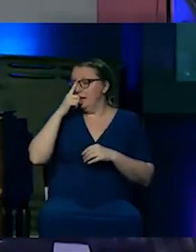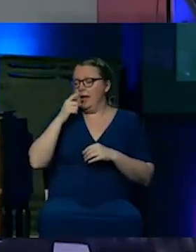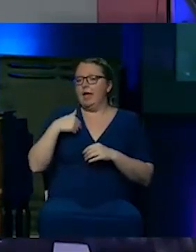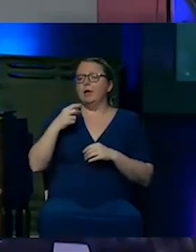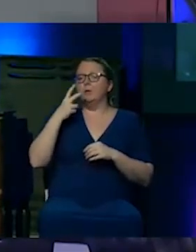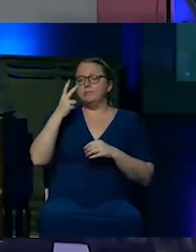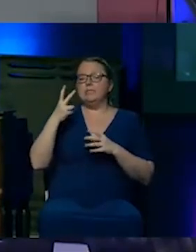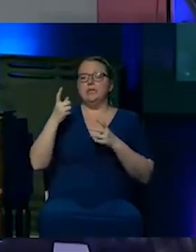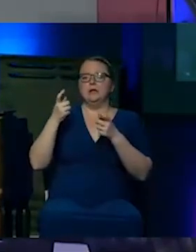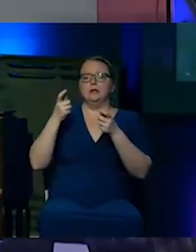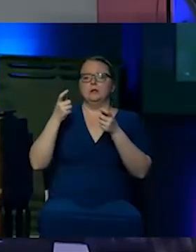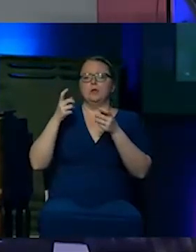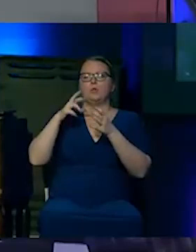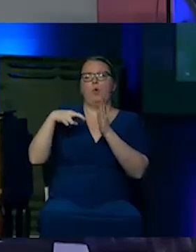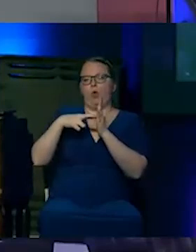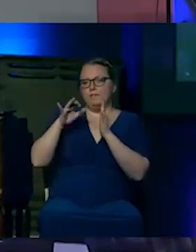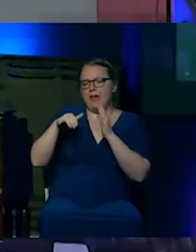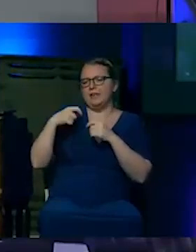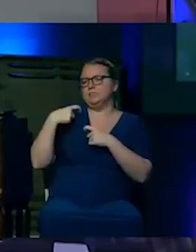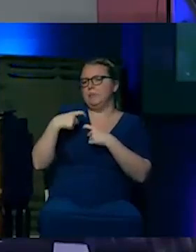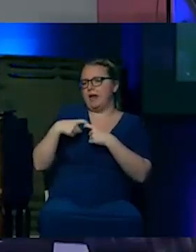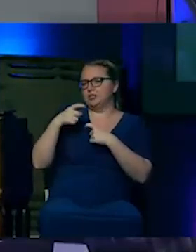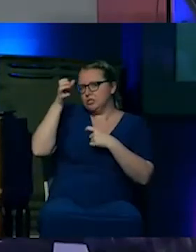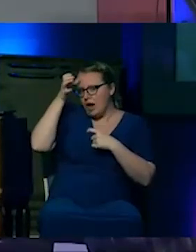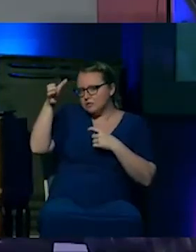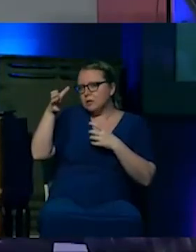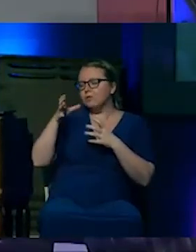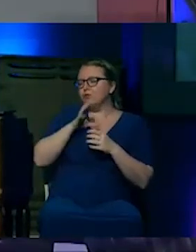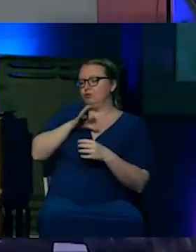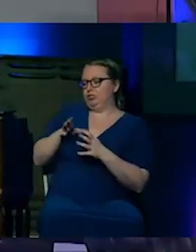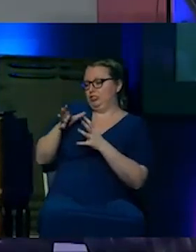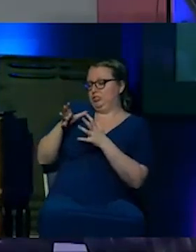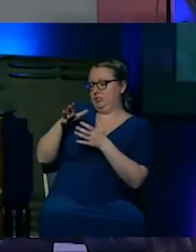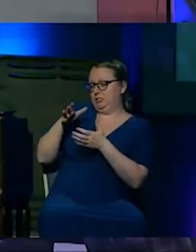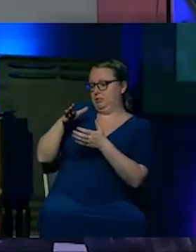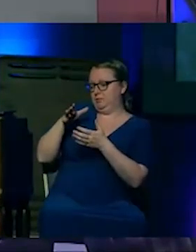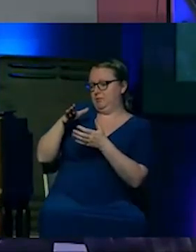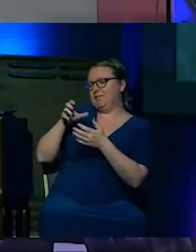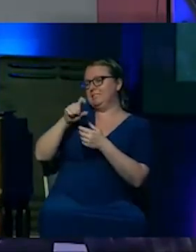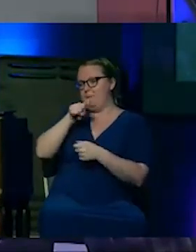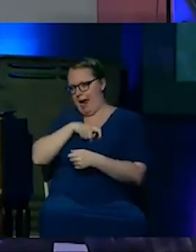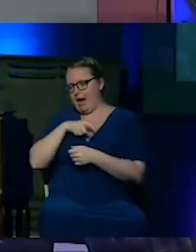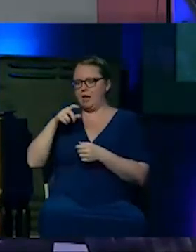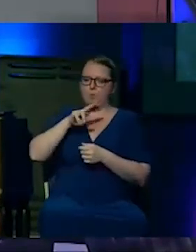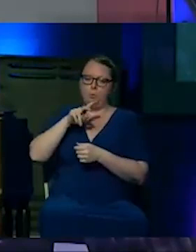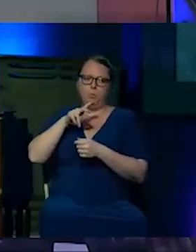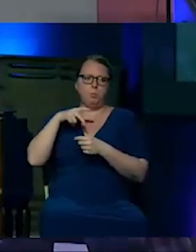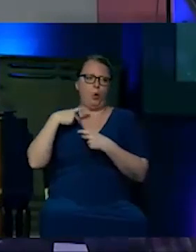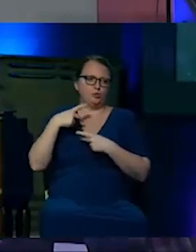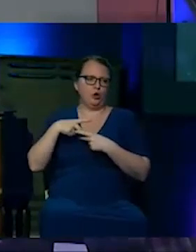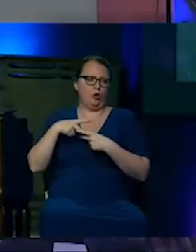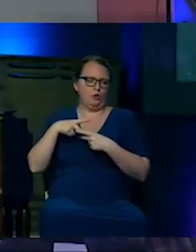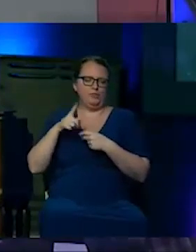of it, the role of that in like Spanish concepts of Christianity in Spain and Portugal, who then go on to colonize, be so